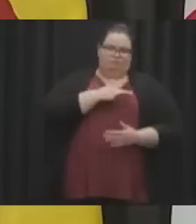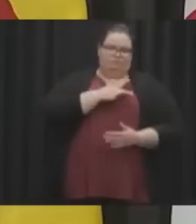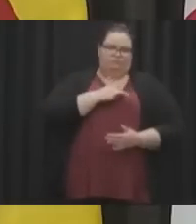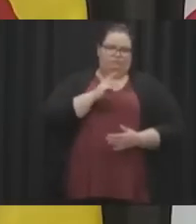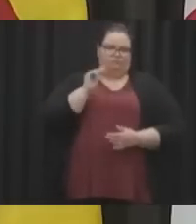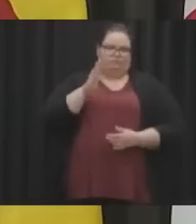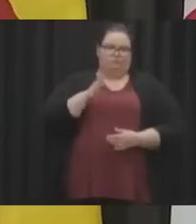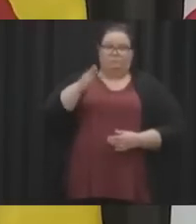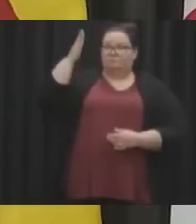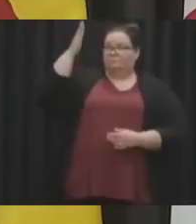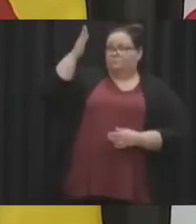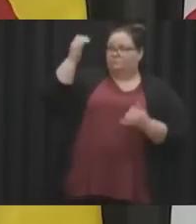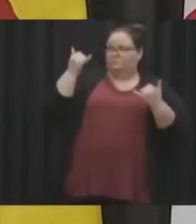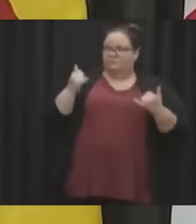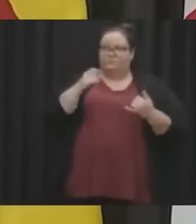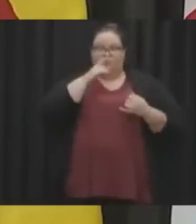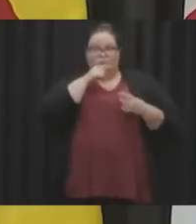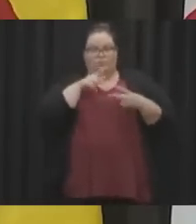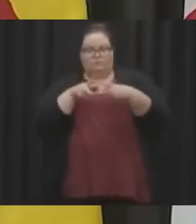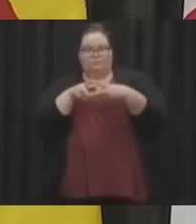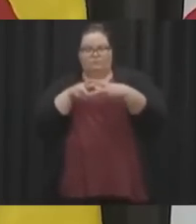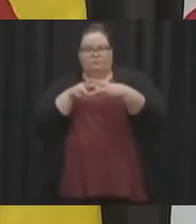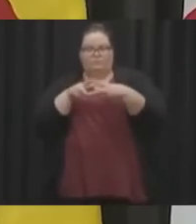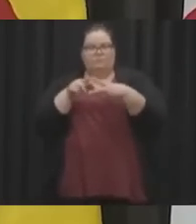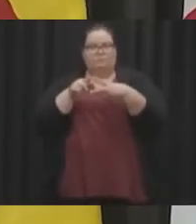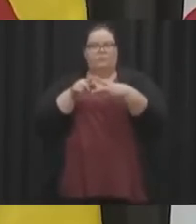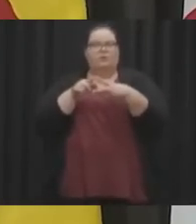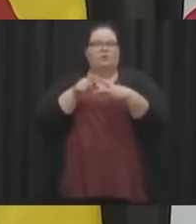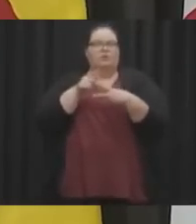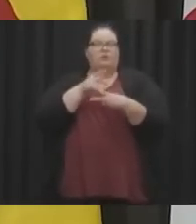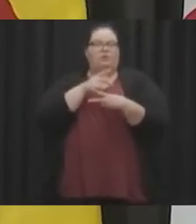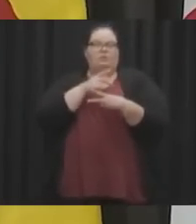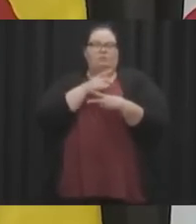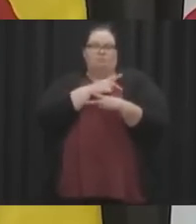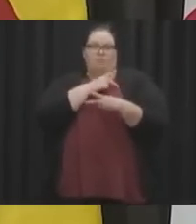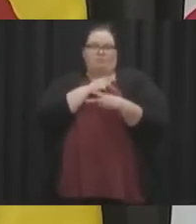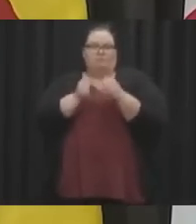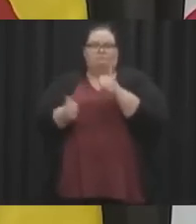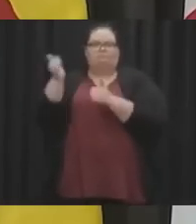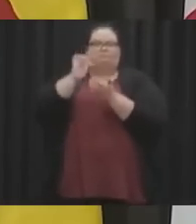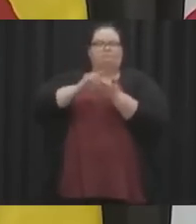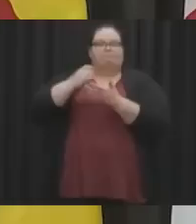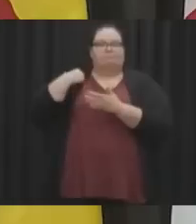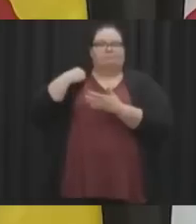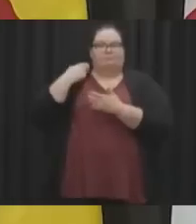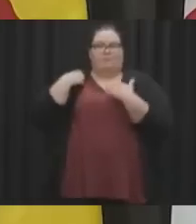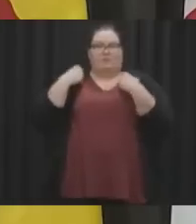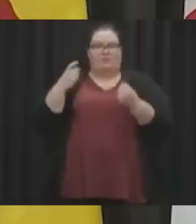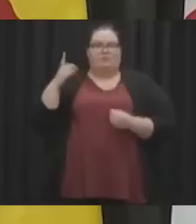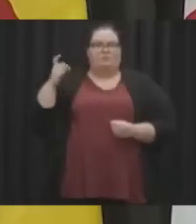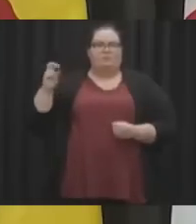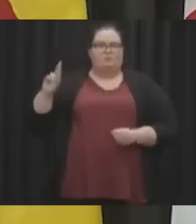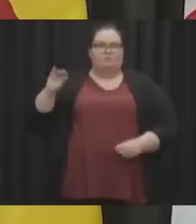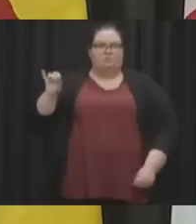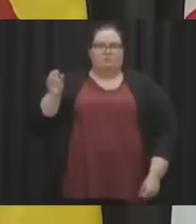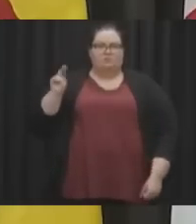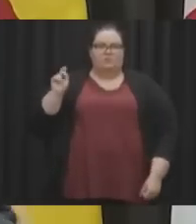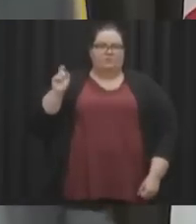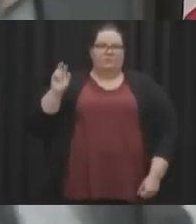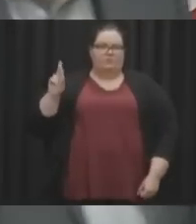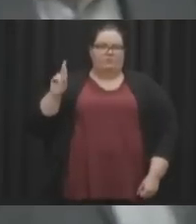de l'Éducation et du Développement de la Petite Enfance, l'Honorable Dominic Cardy. Dr. Russell.